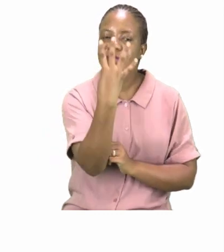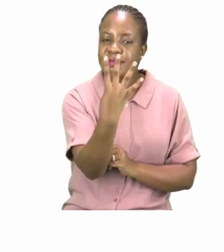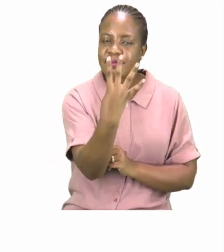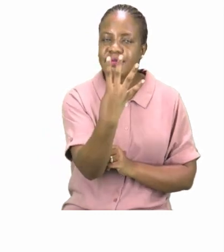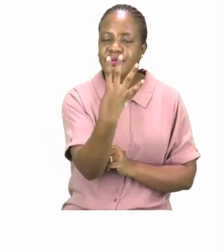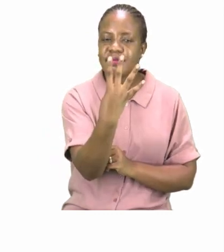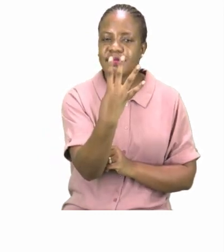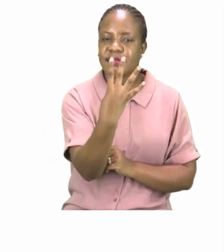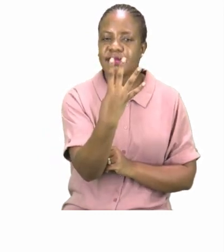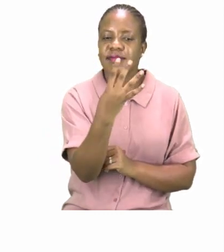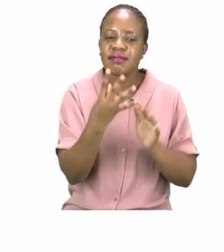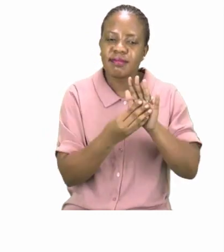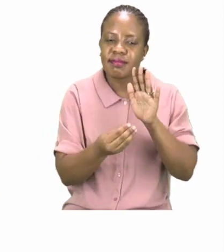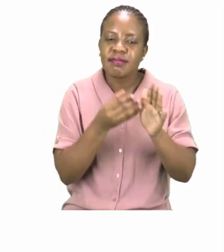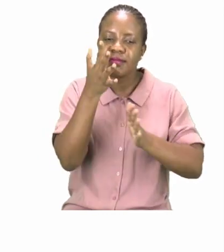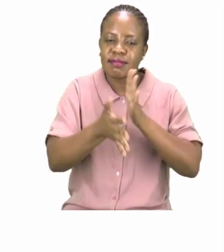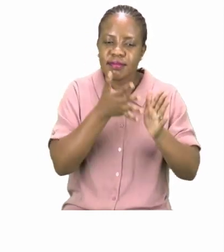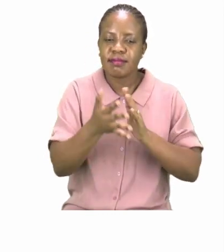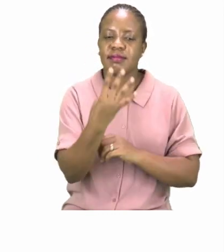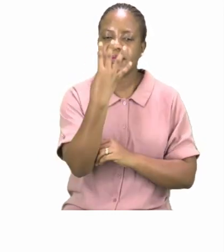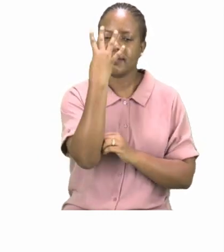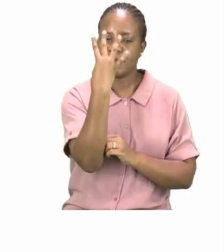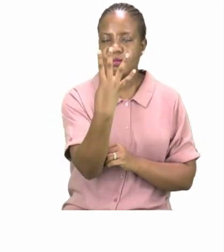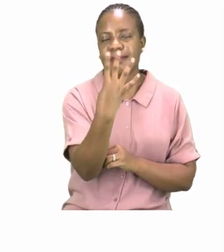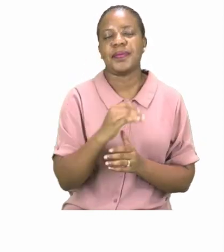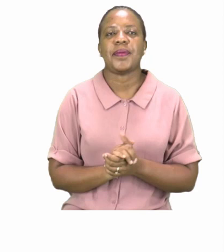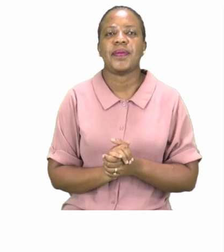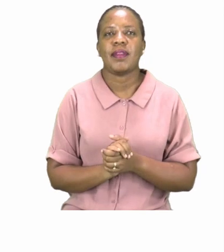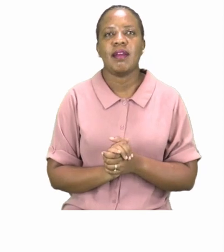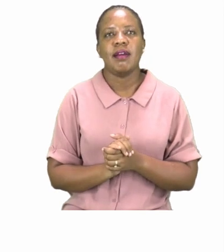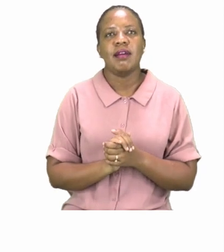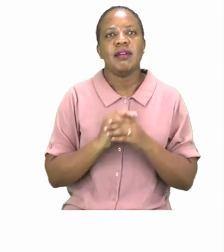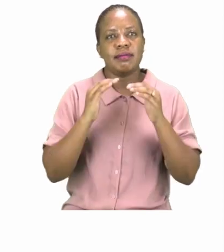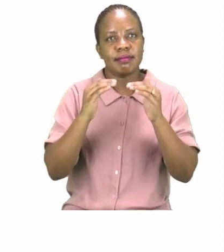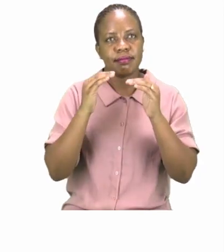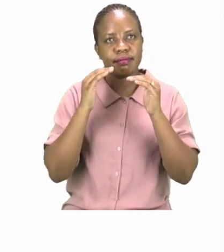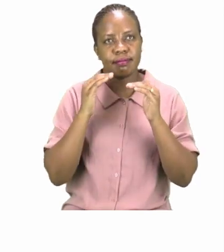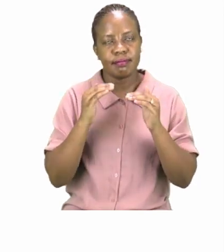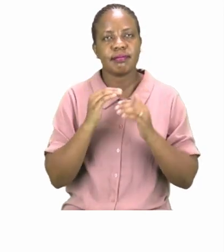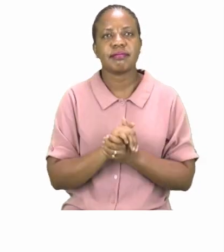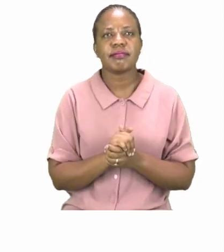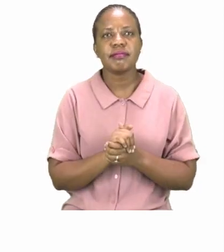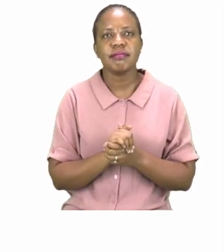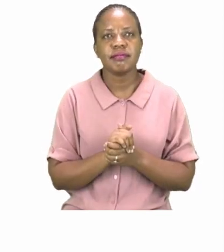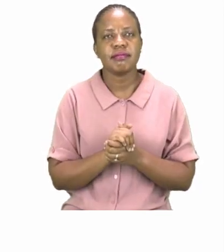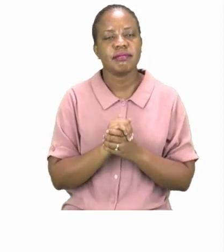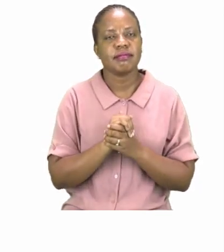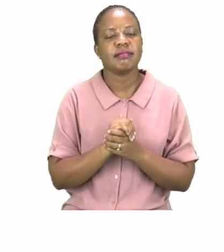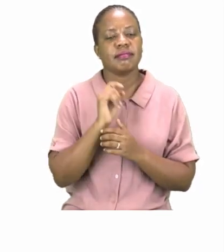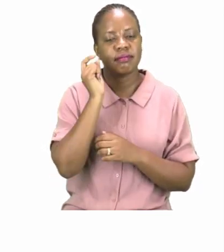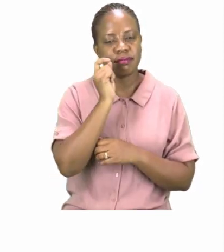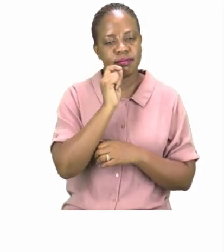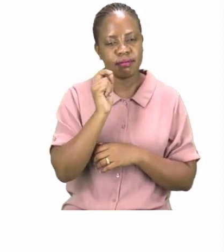4. Now the first part of our exercise is for us to write the number